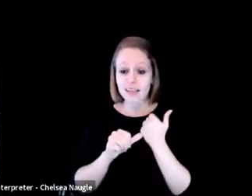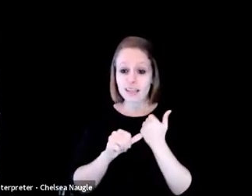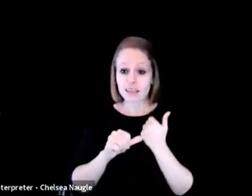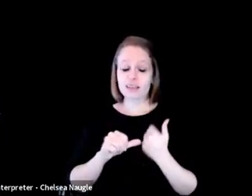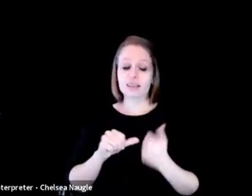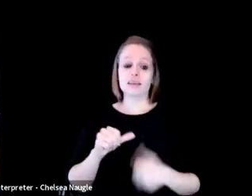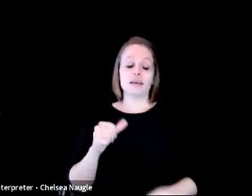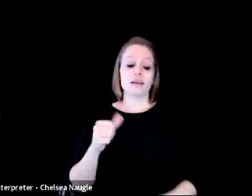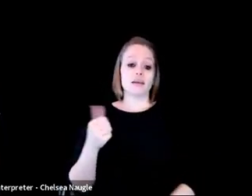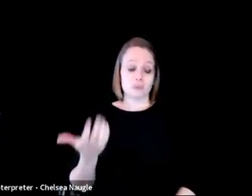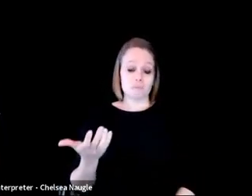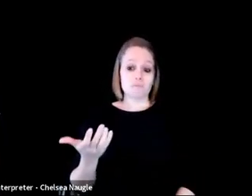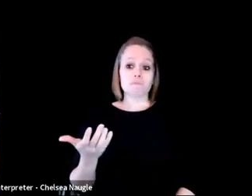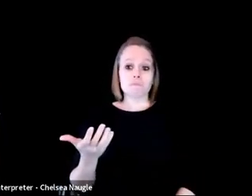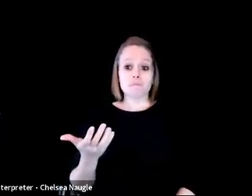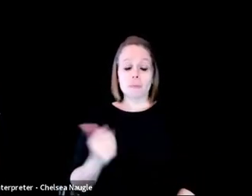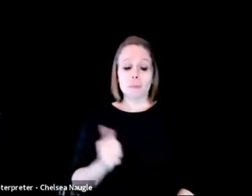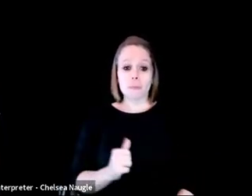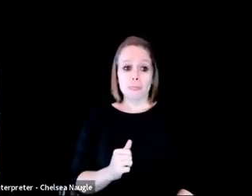And